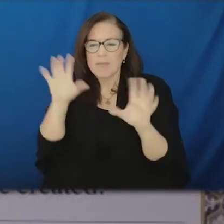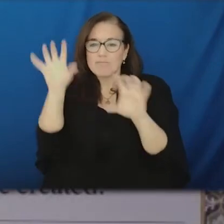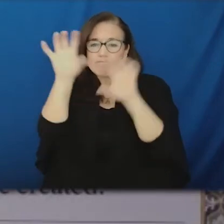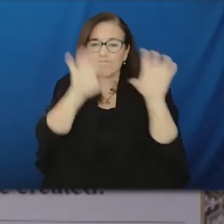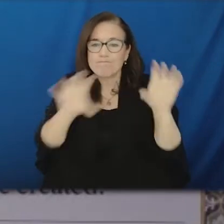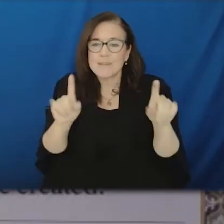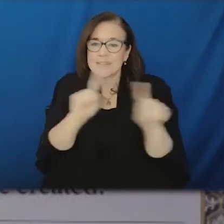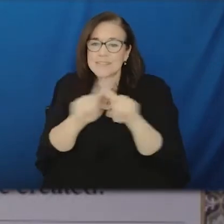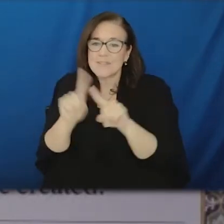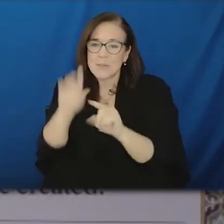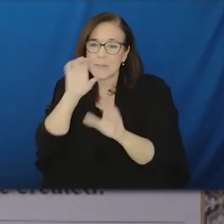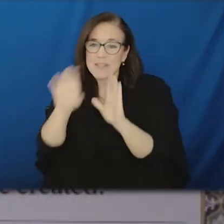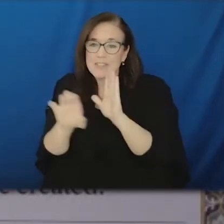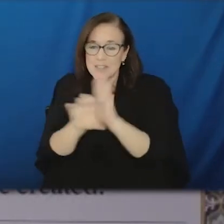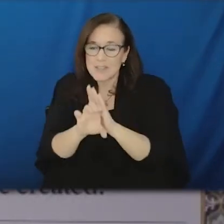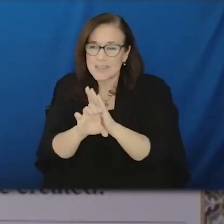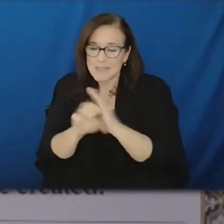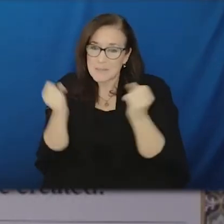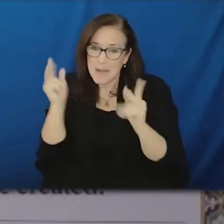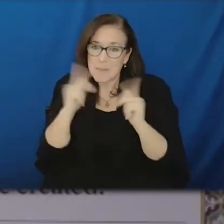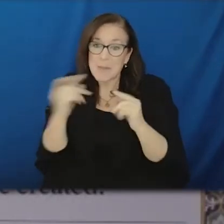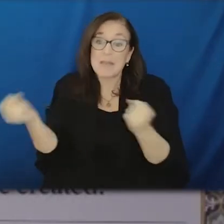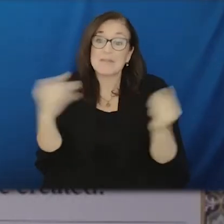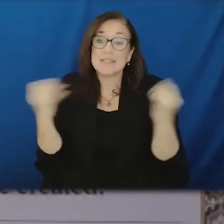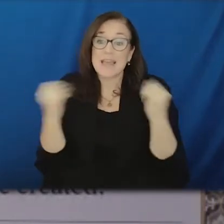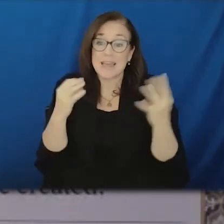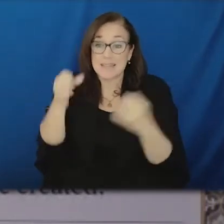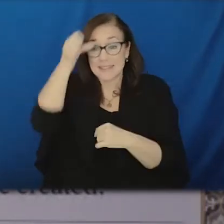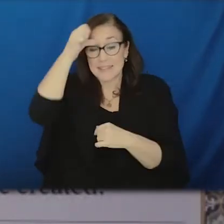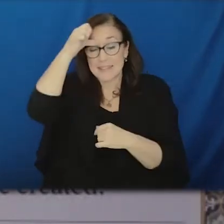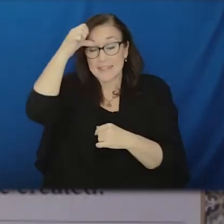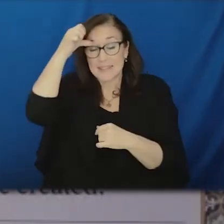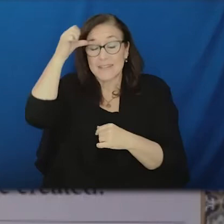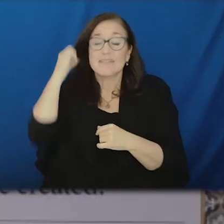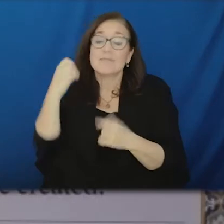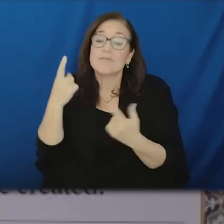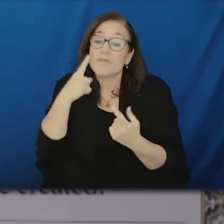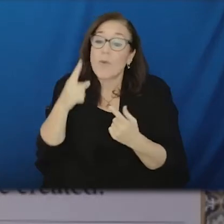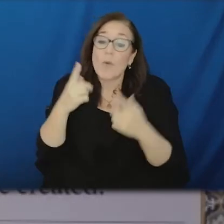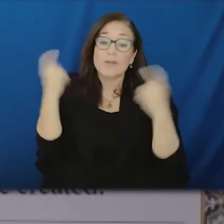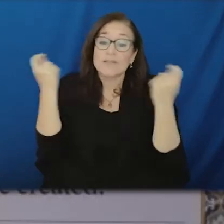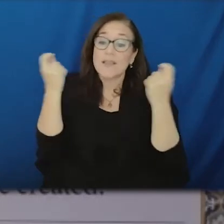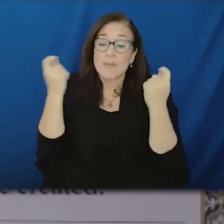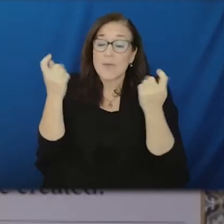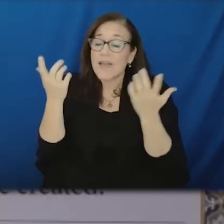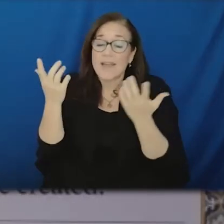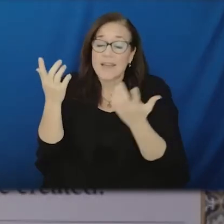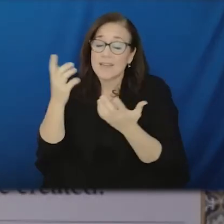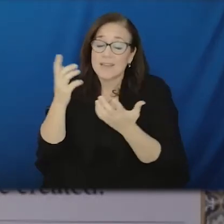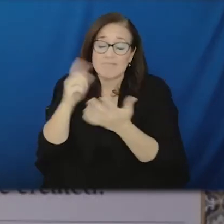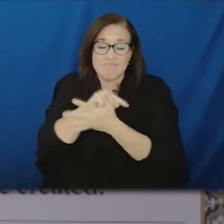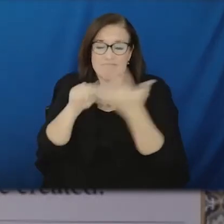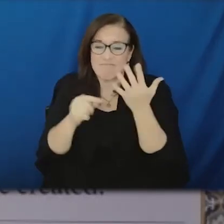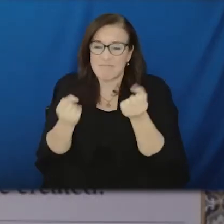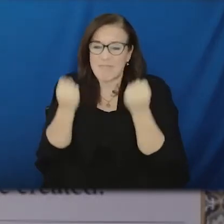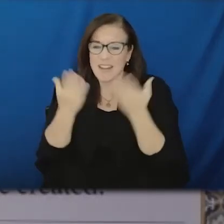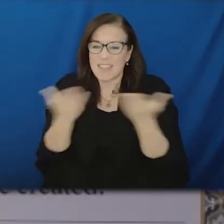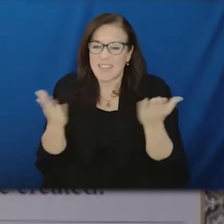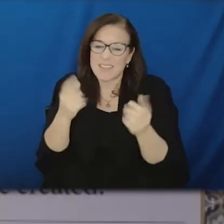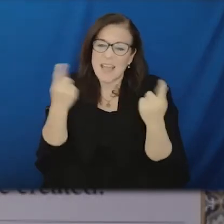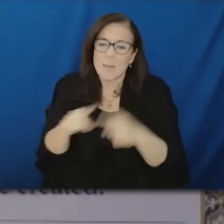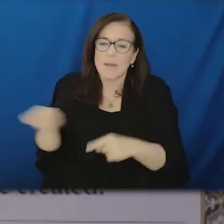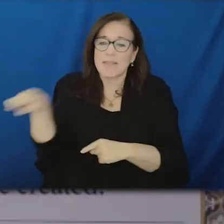that have been sent in to us to celebrate many of the things that are happening as we prepare for reopening in